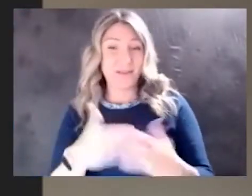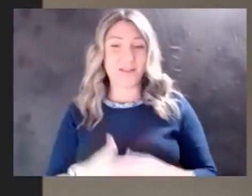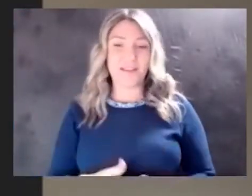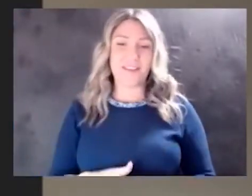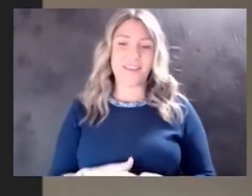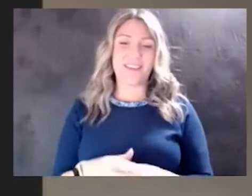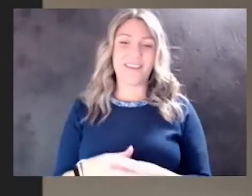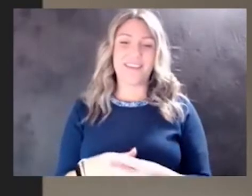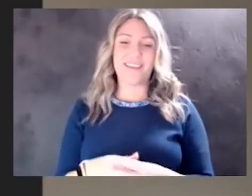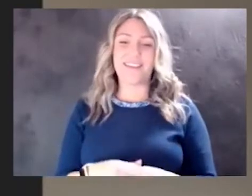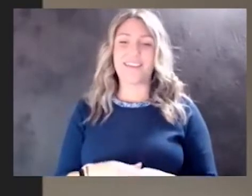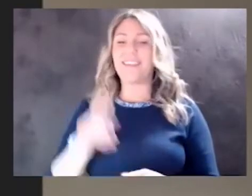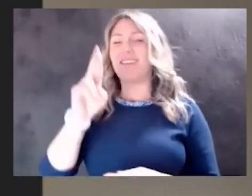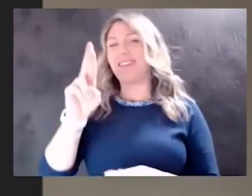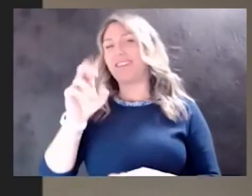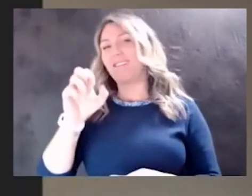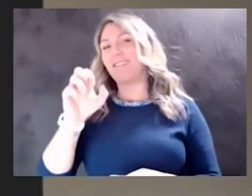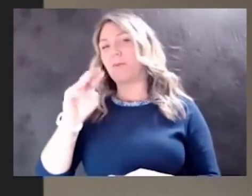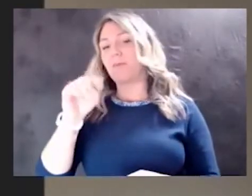Ramirez was actually good.